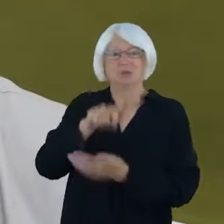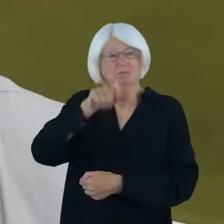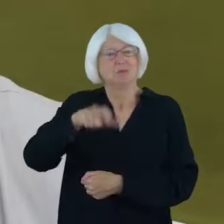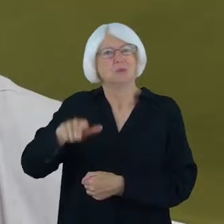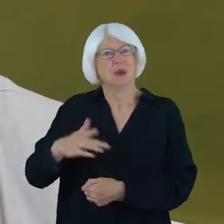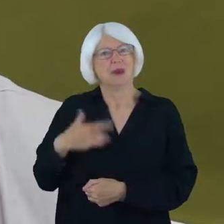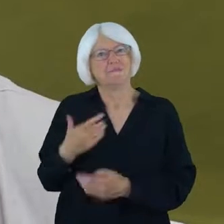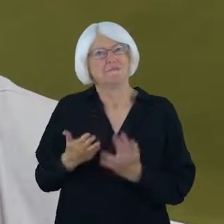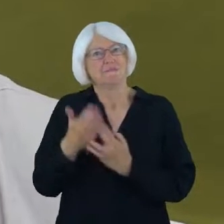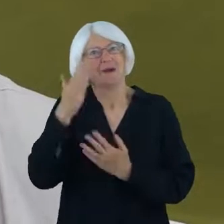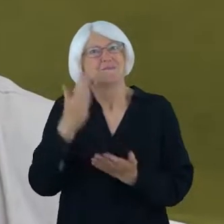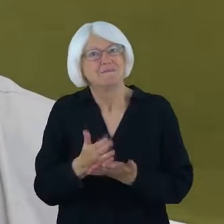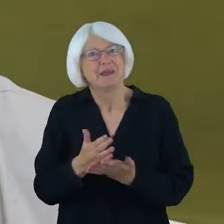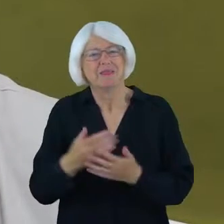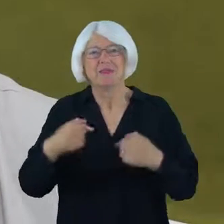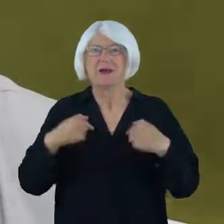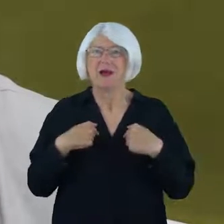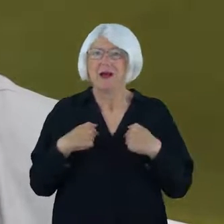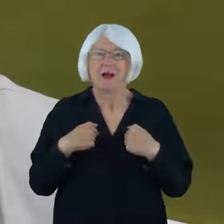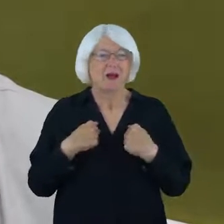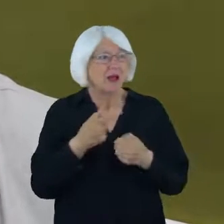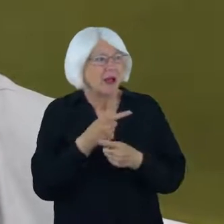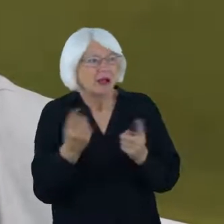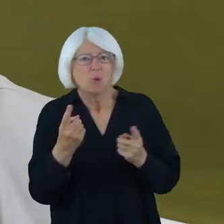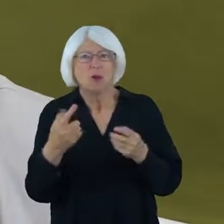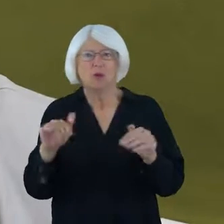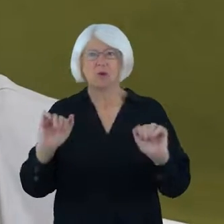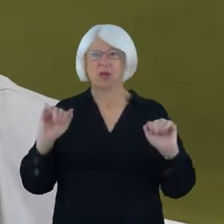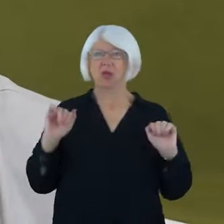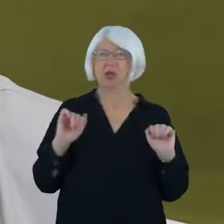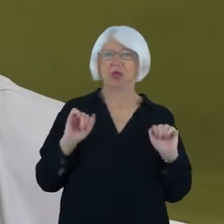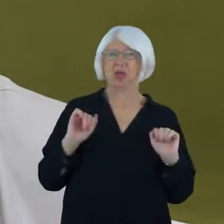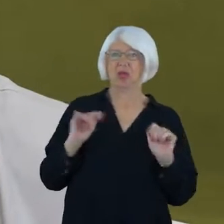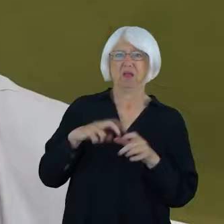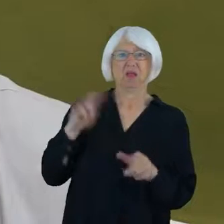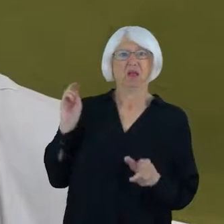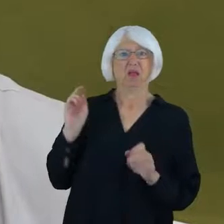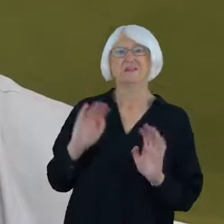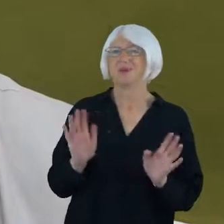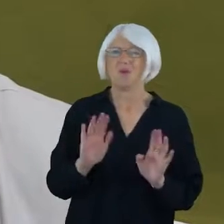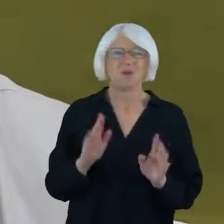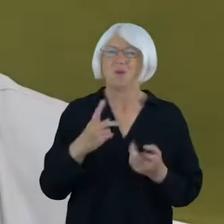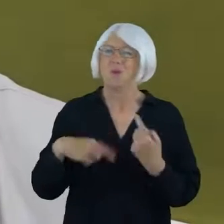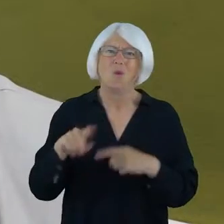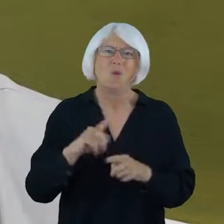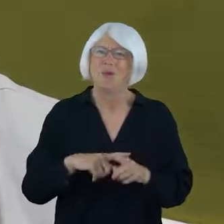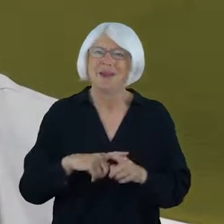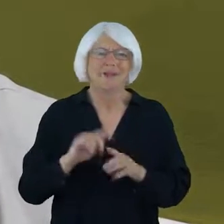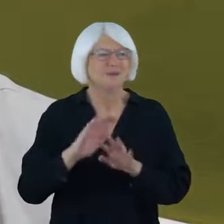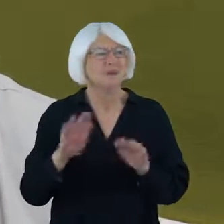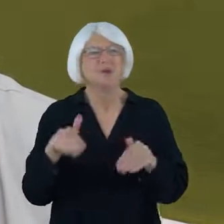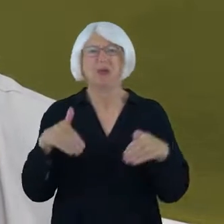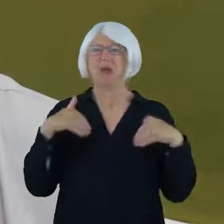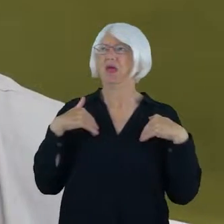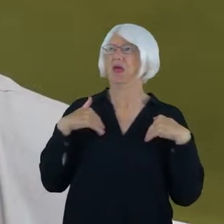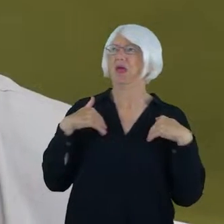one will live by faith. My soul takes no pleasure in anyone who sinks back. But we are not among those who shrink back